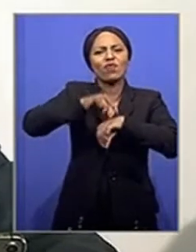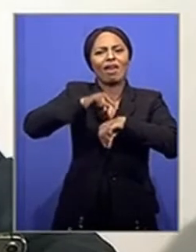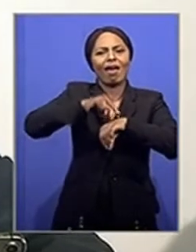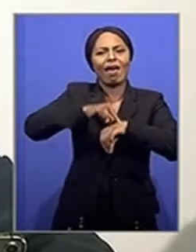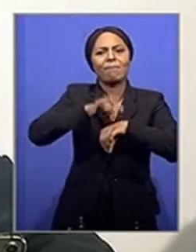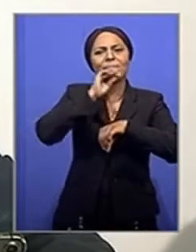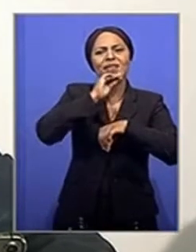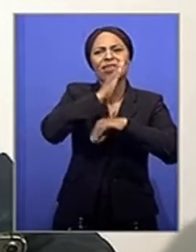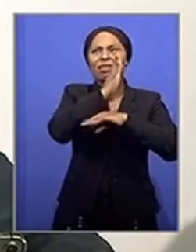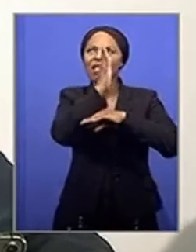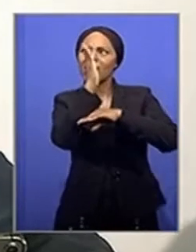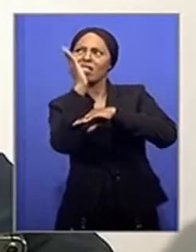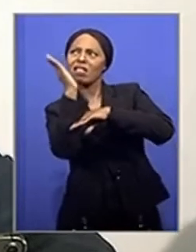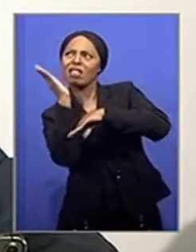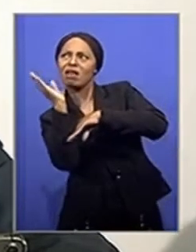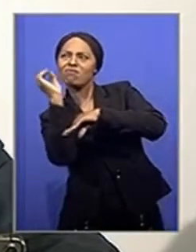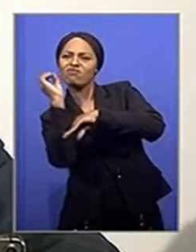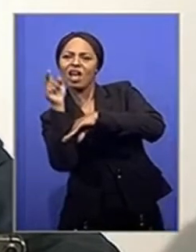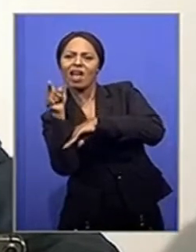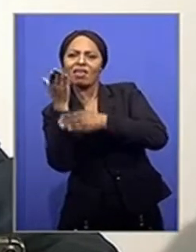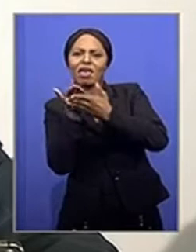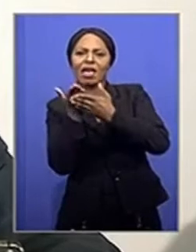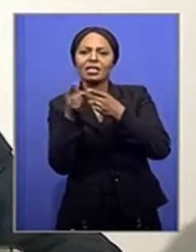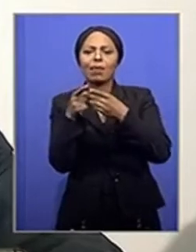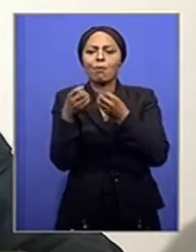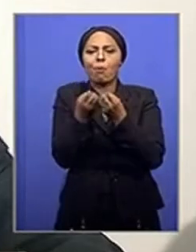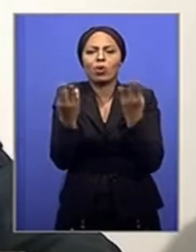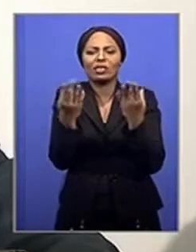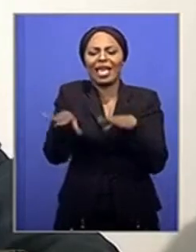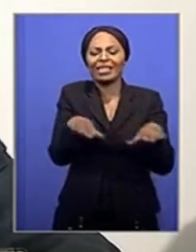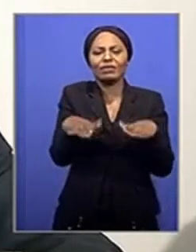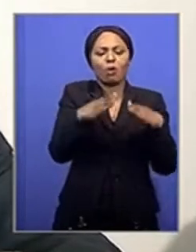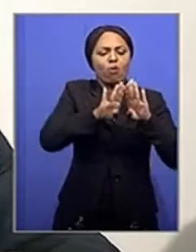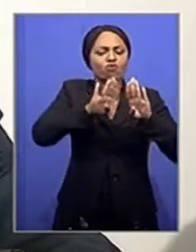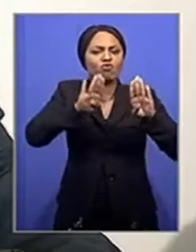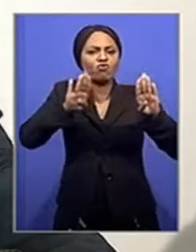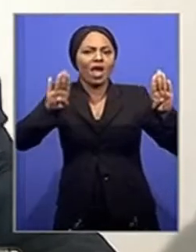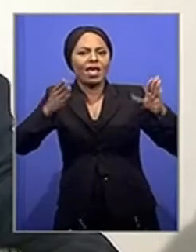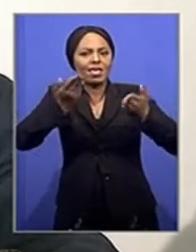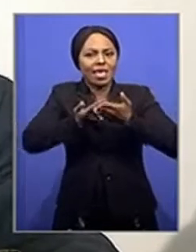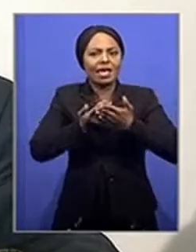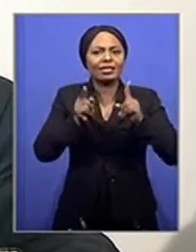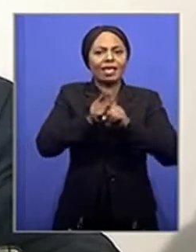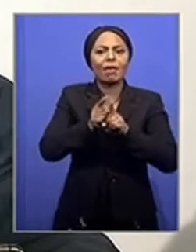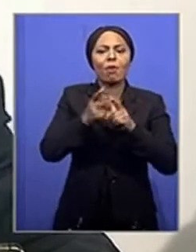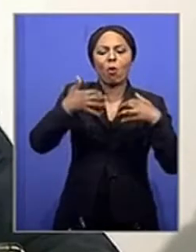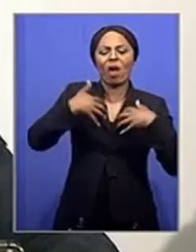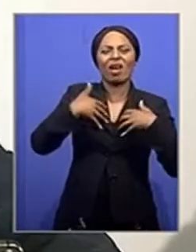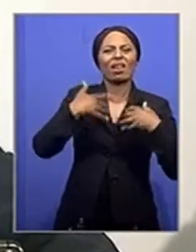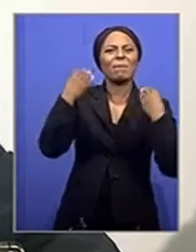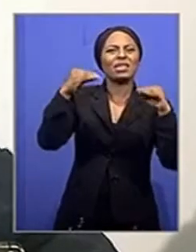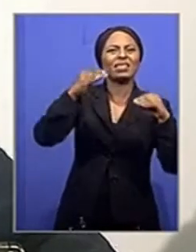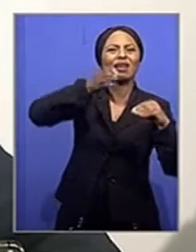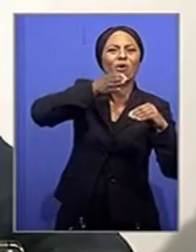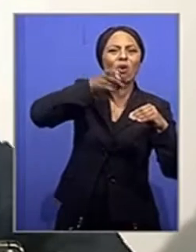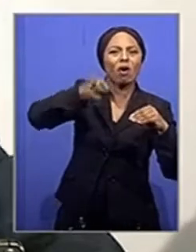more numbers of activity. And for those who are worried, especially in the alcohol business, we've given you